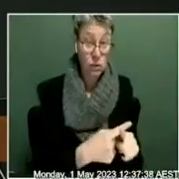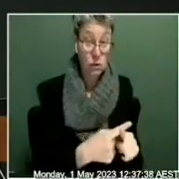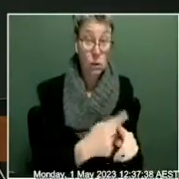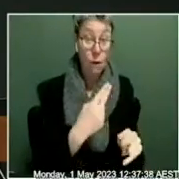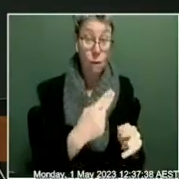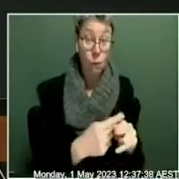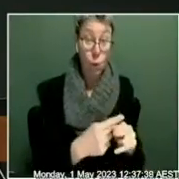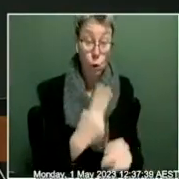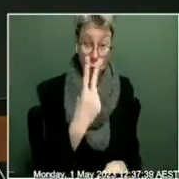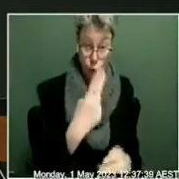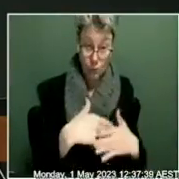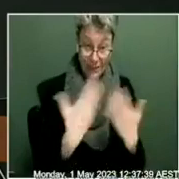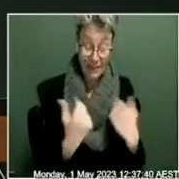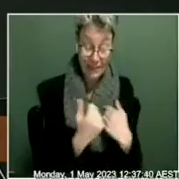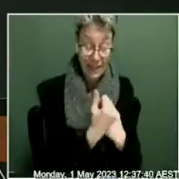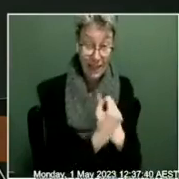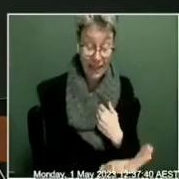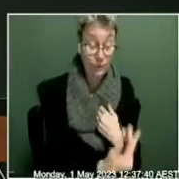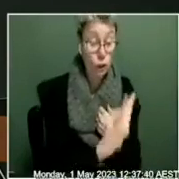that treatment